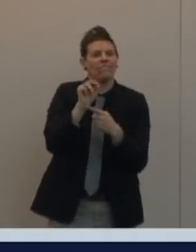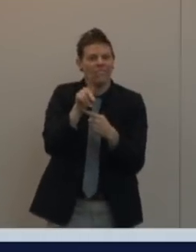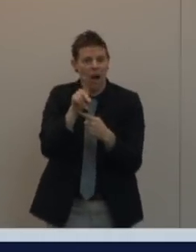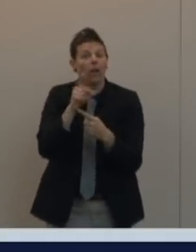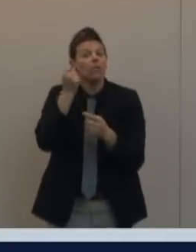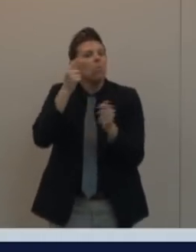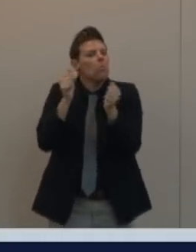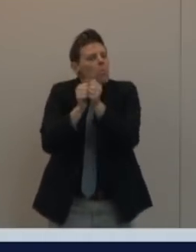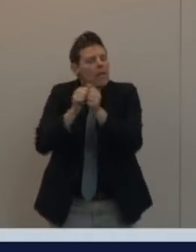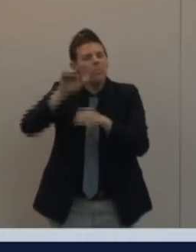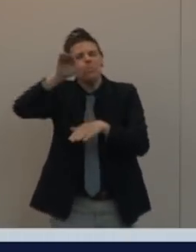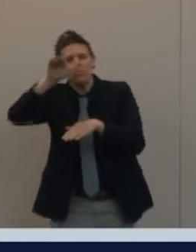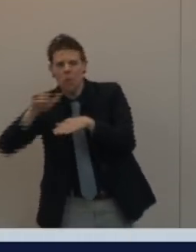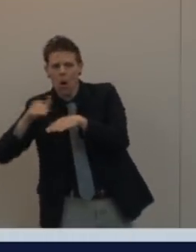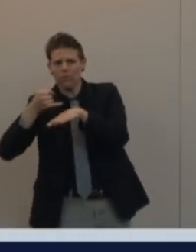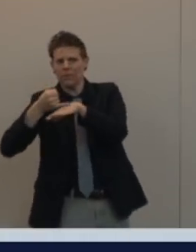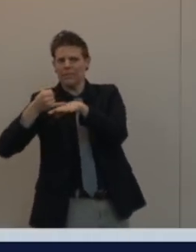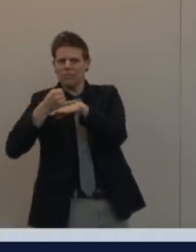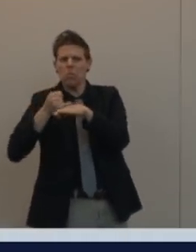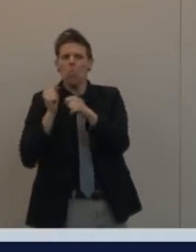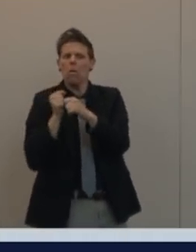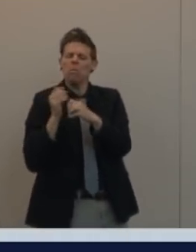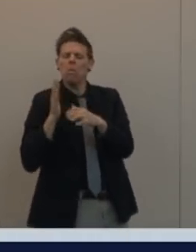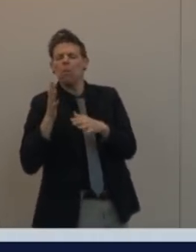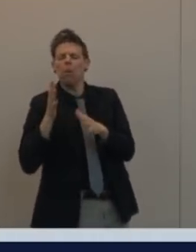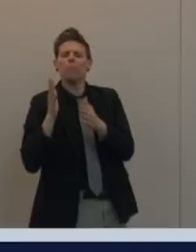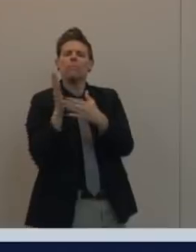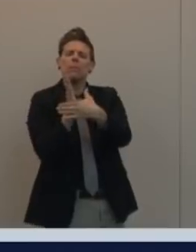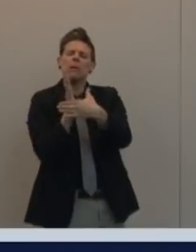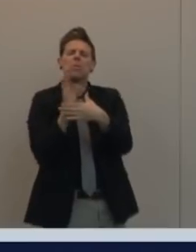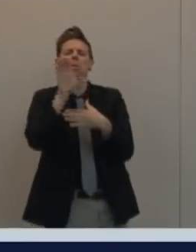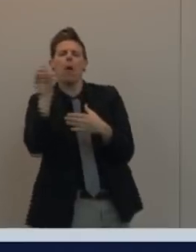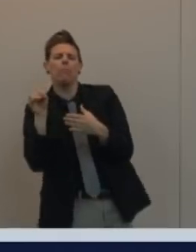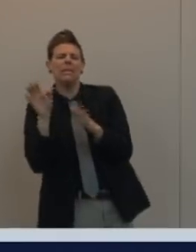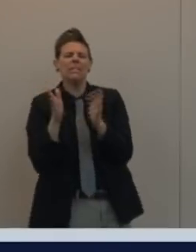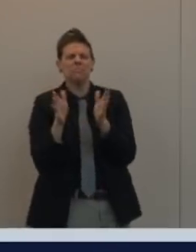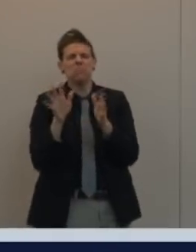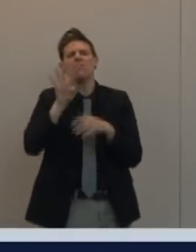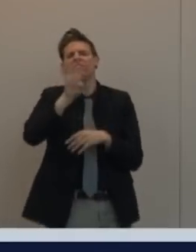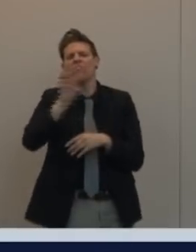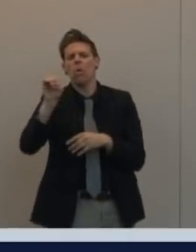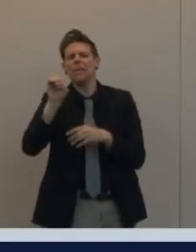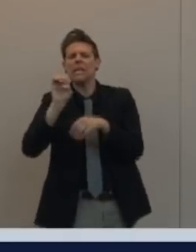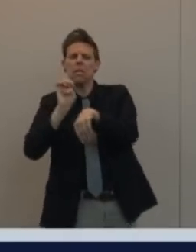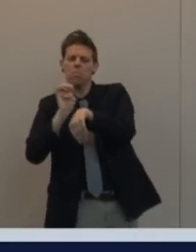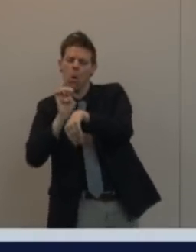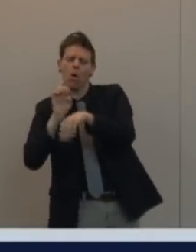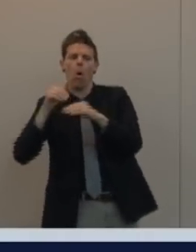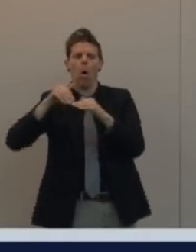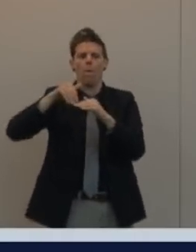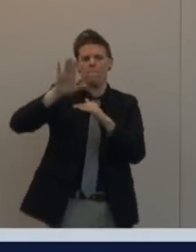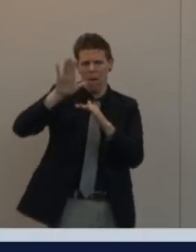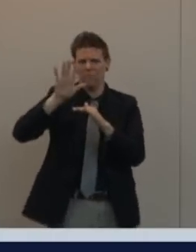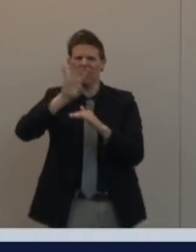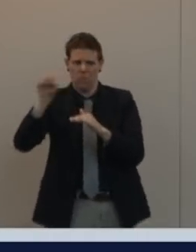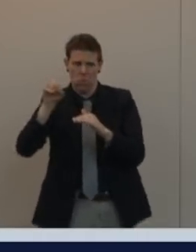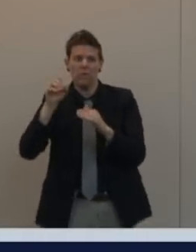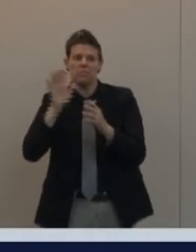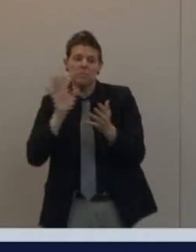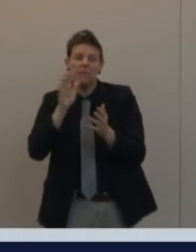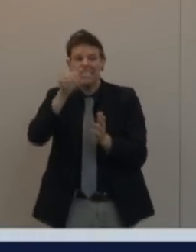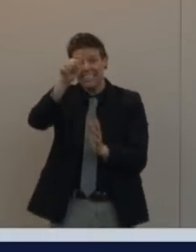to mid-sized companies, so at least 40 employees, and we believe that we can do up to $10 million per